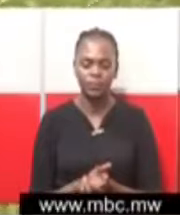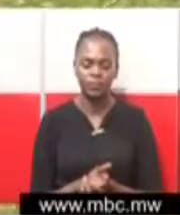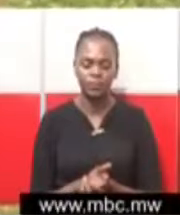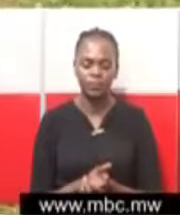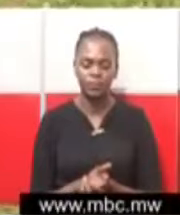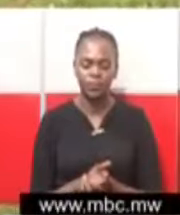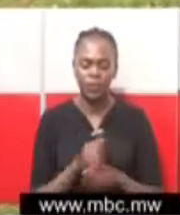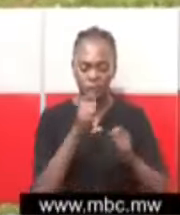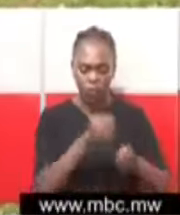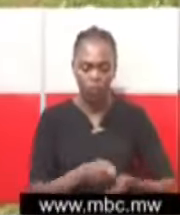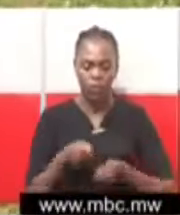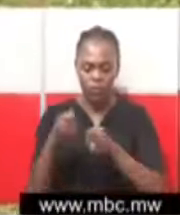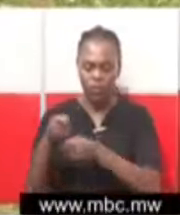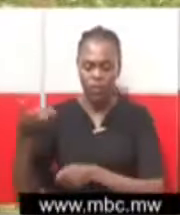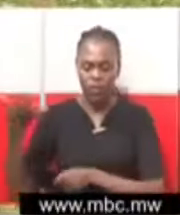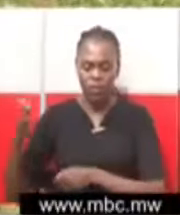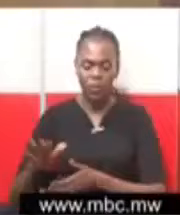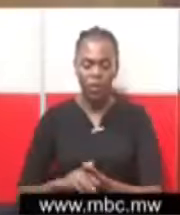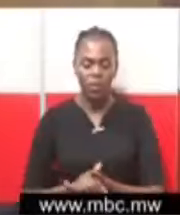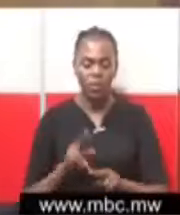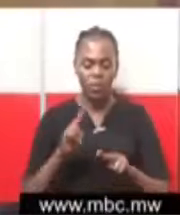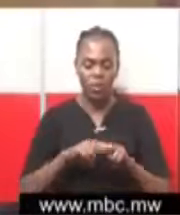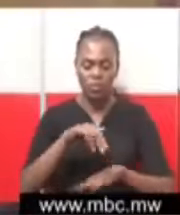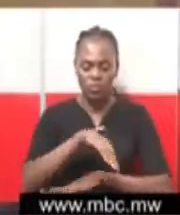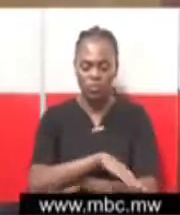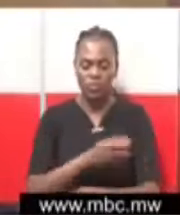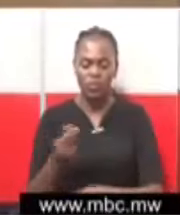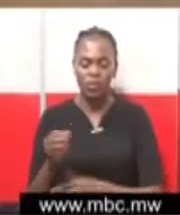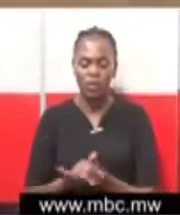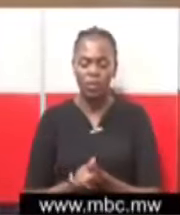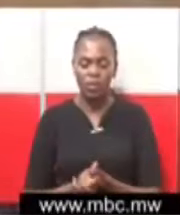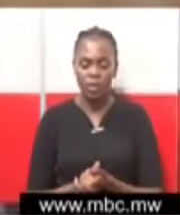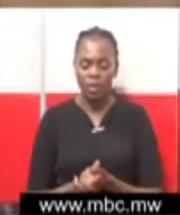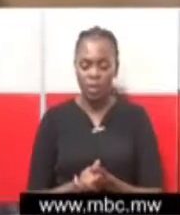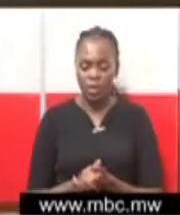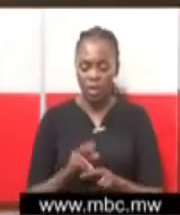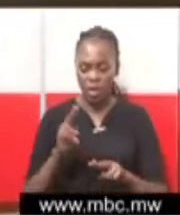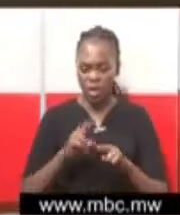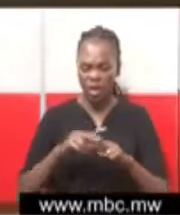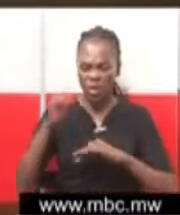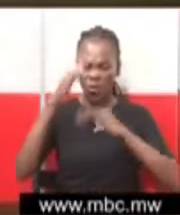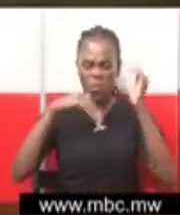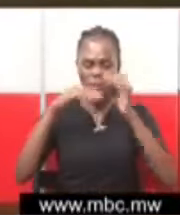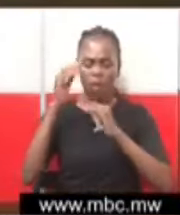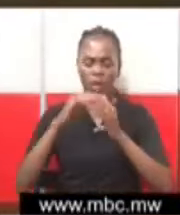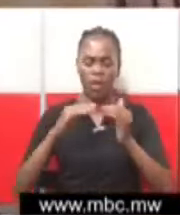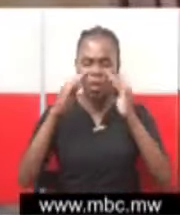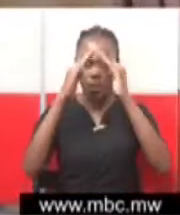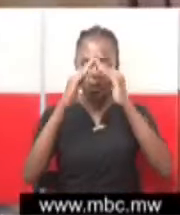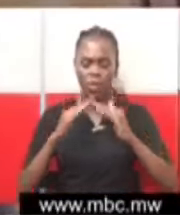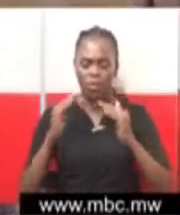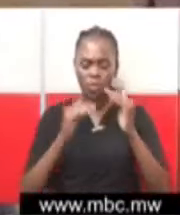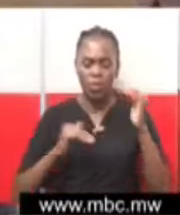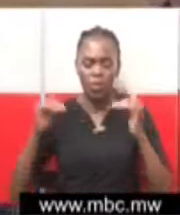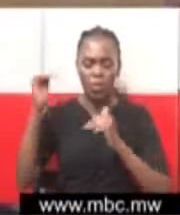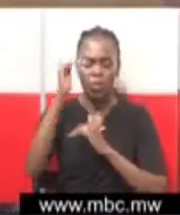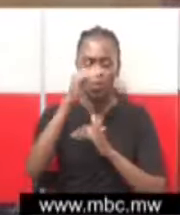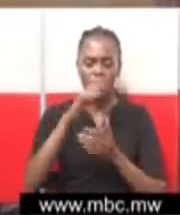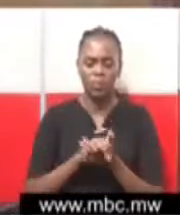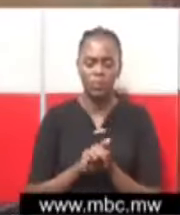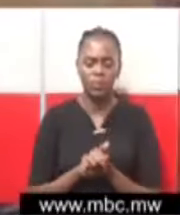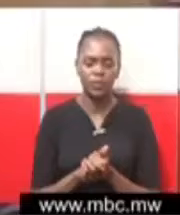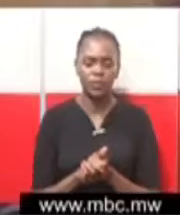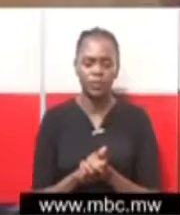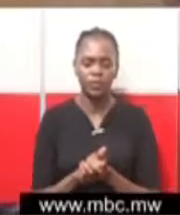Other farmers also say they have so far made several achievements, such as constructing good houses.